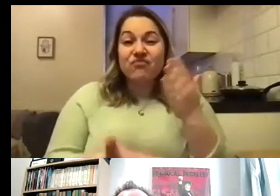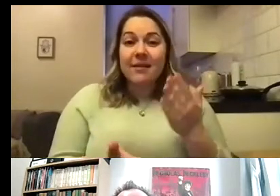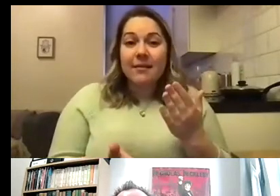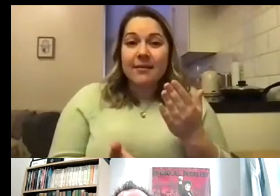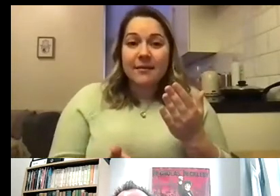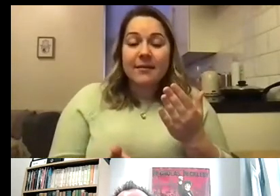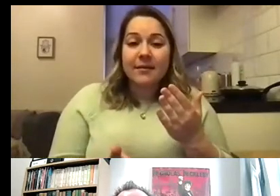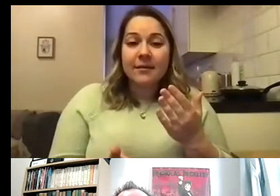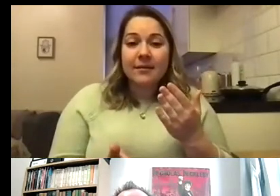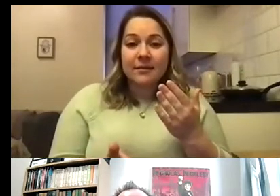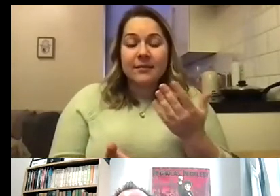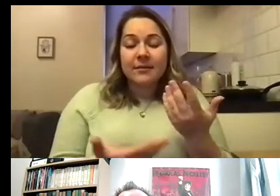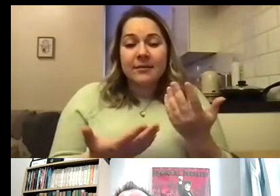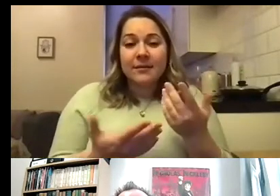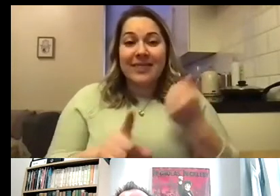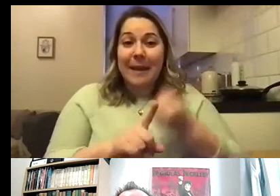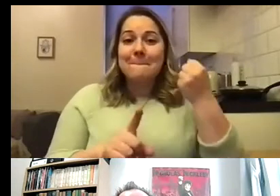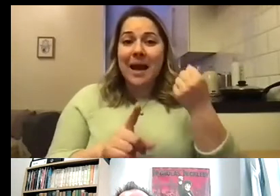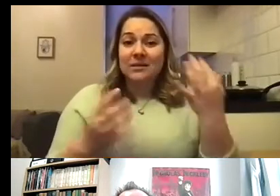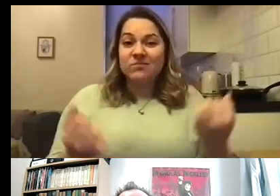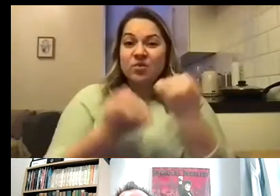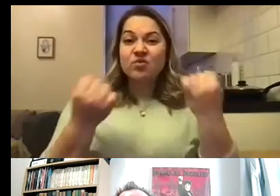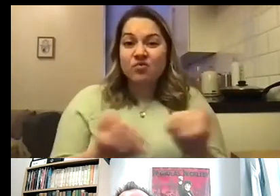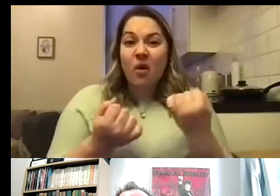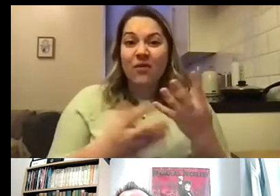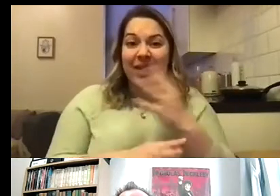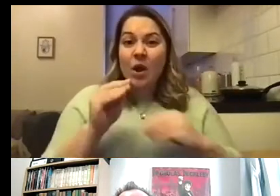really visceral, the impact of economic oppression.